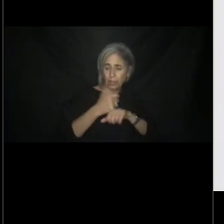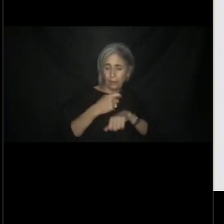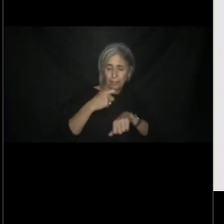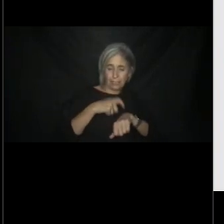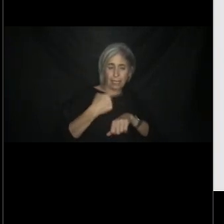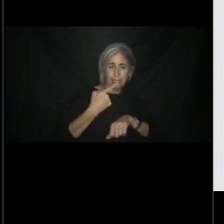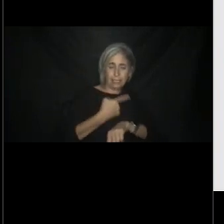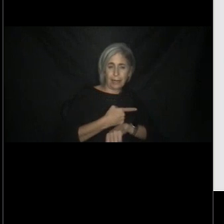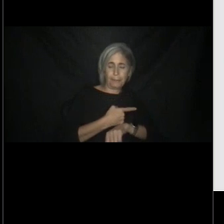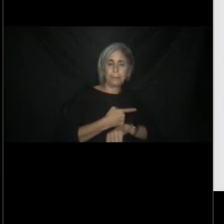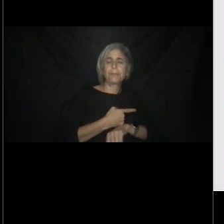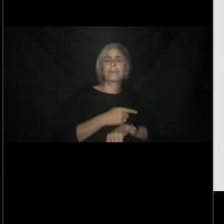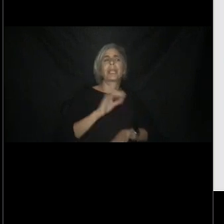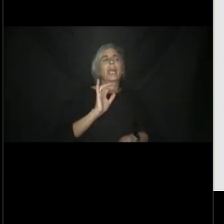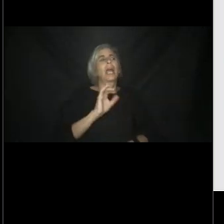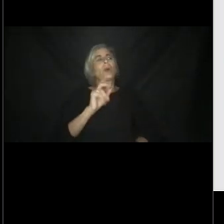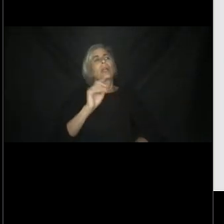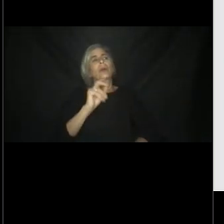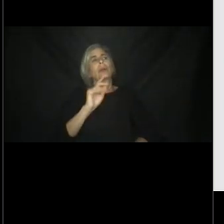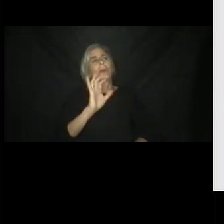okay, we'll do that. Okay. All right.